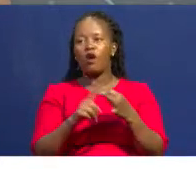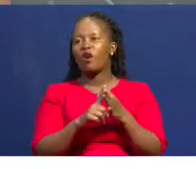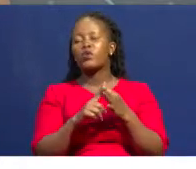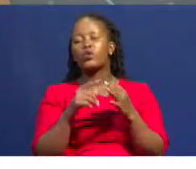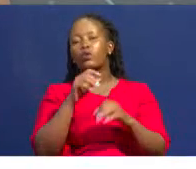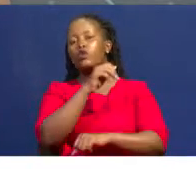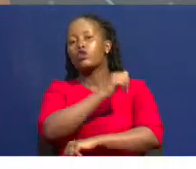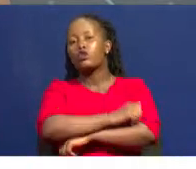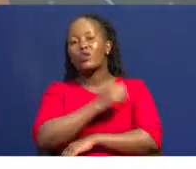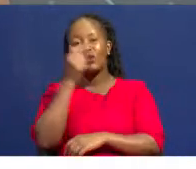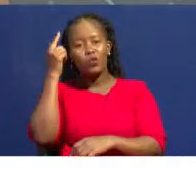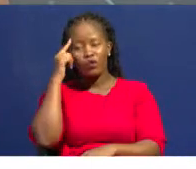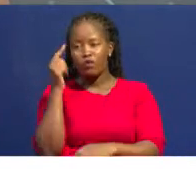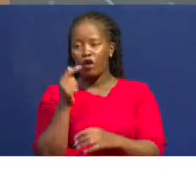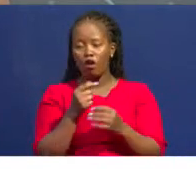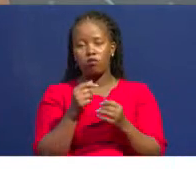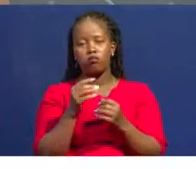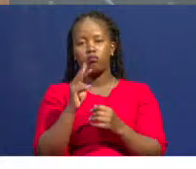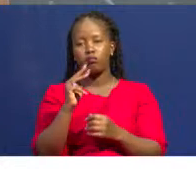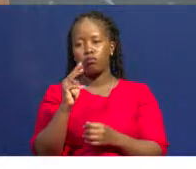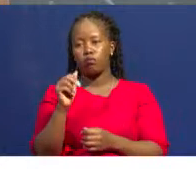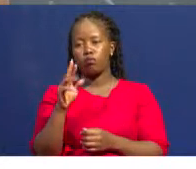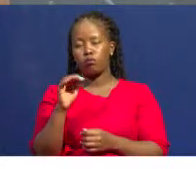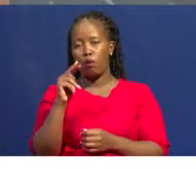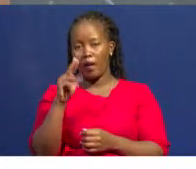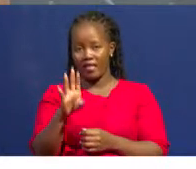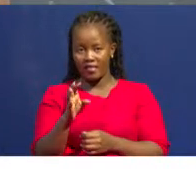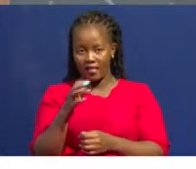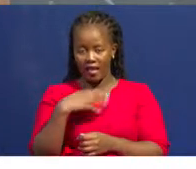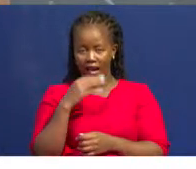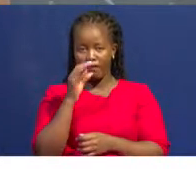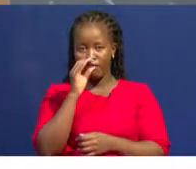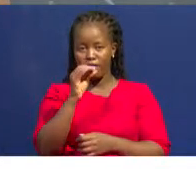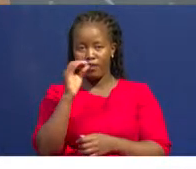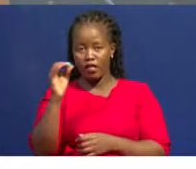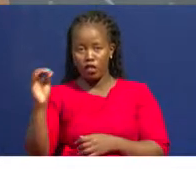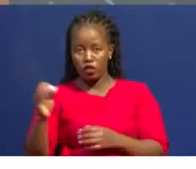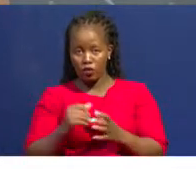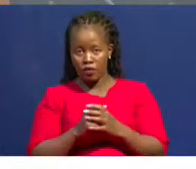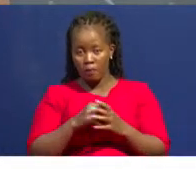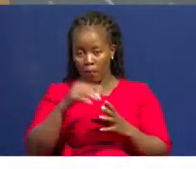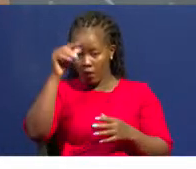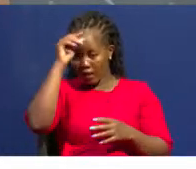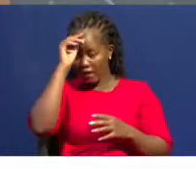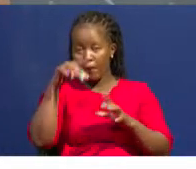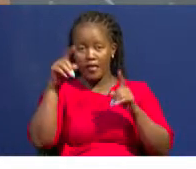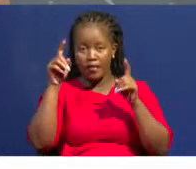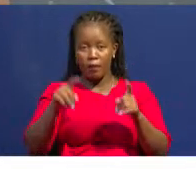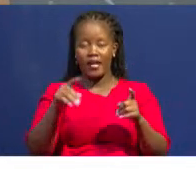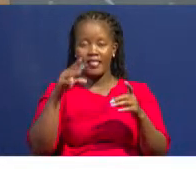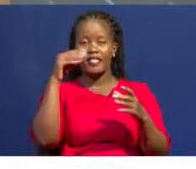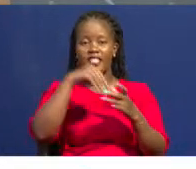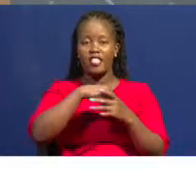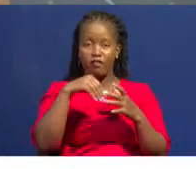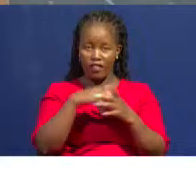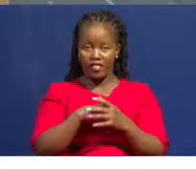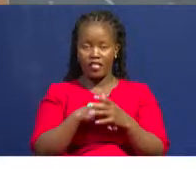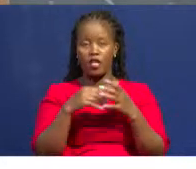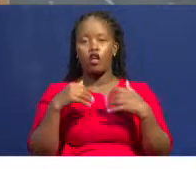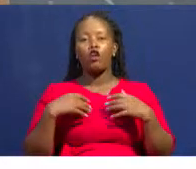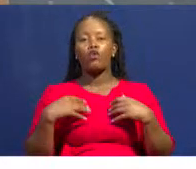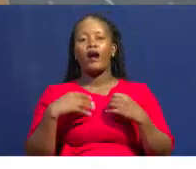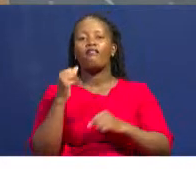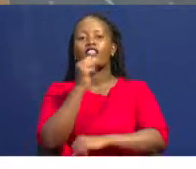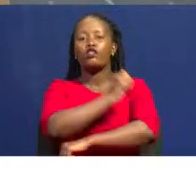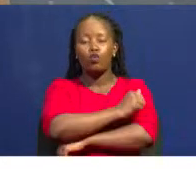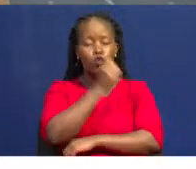don't have. The government itself should invest to have a school for the long